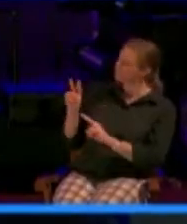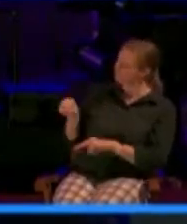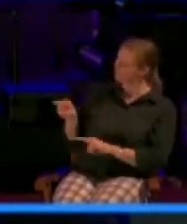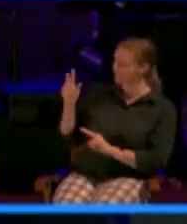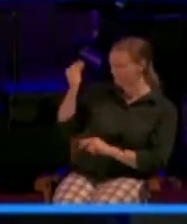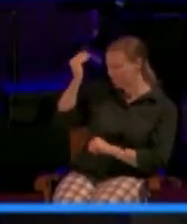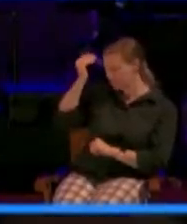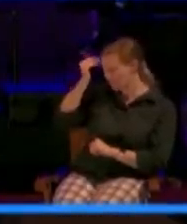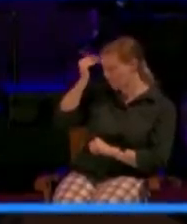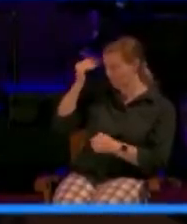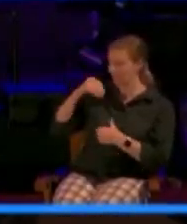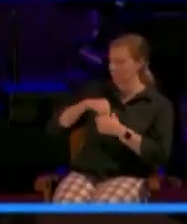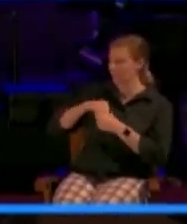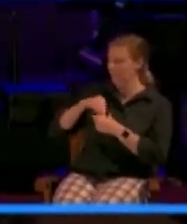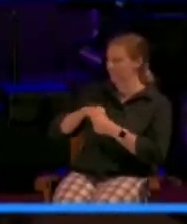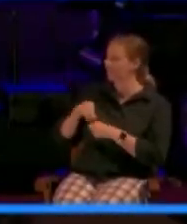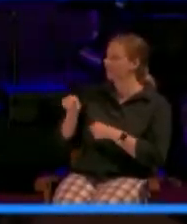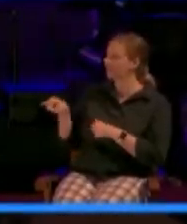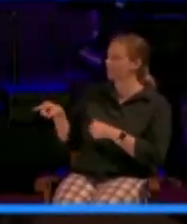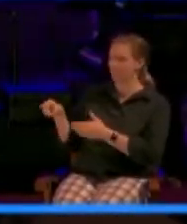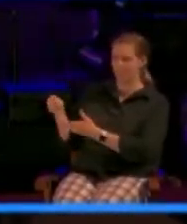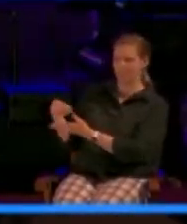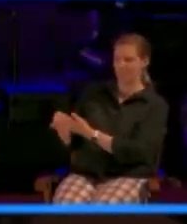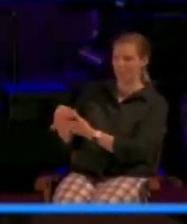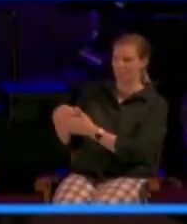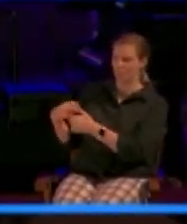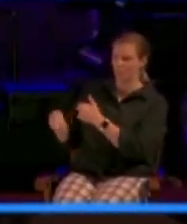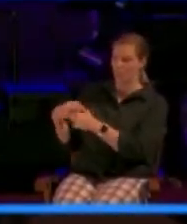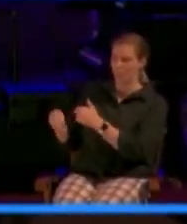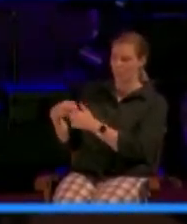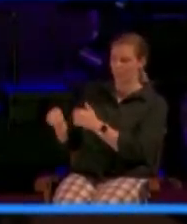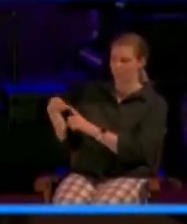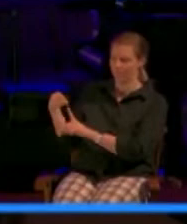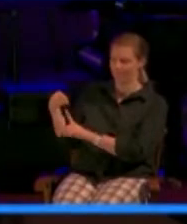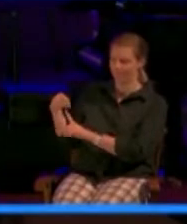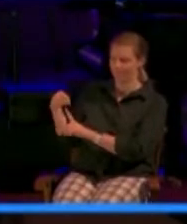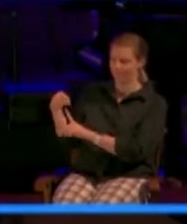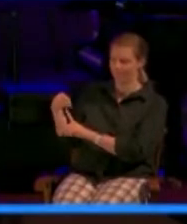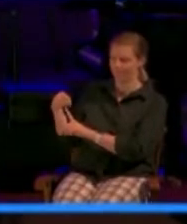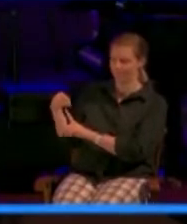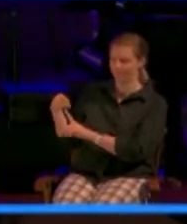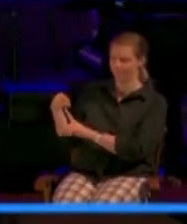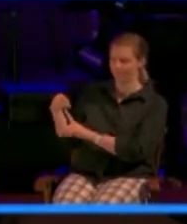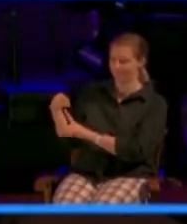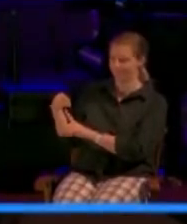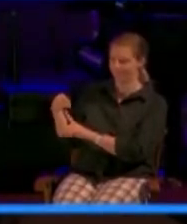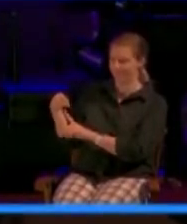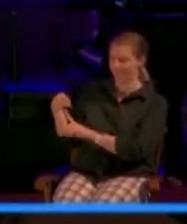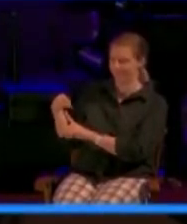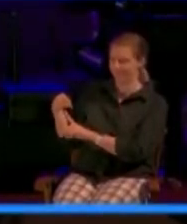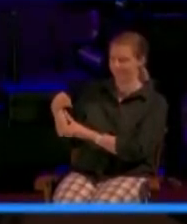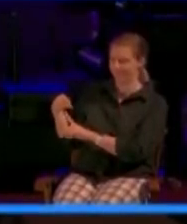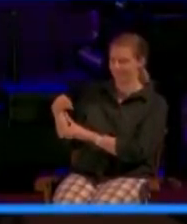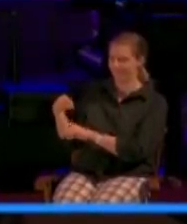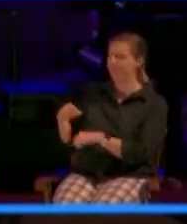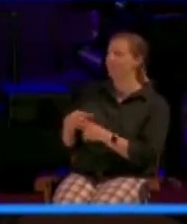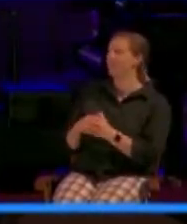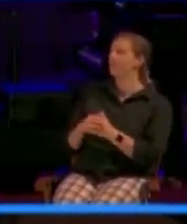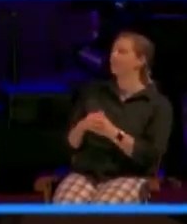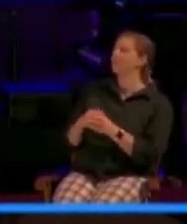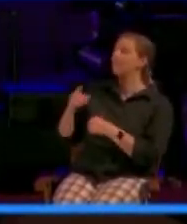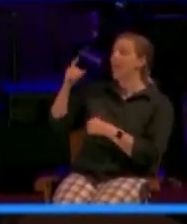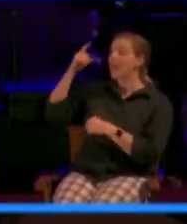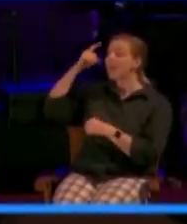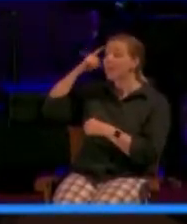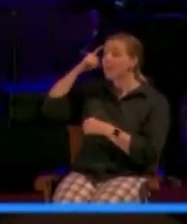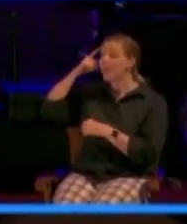life. It's not a stack of dollar bills. It's the security. I feel as long as I can insulate